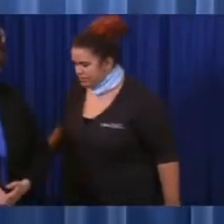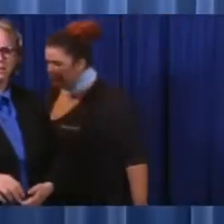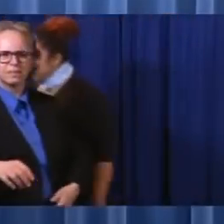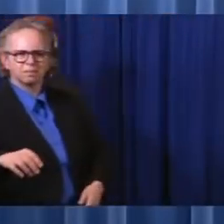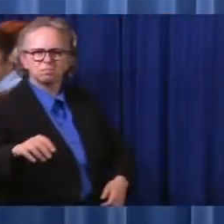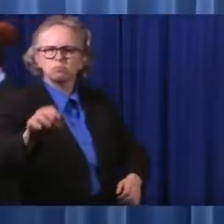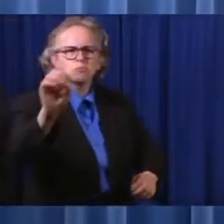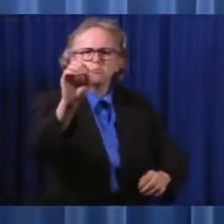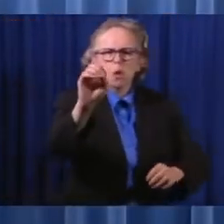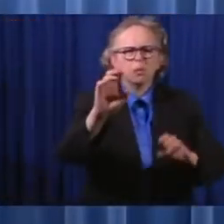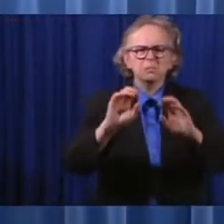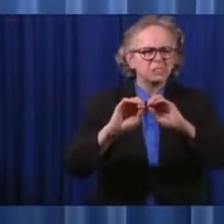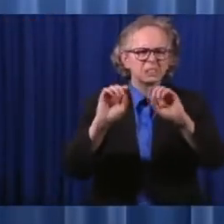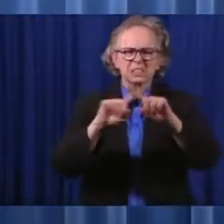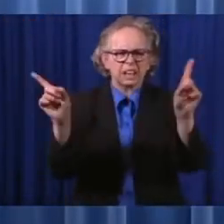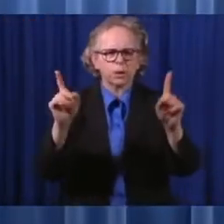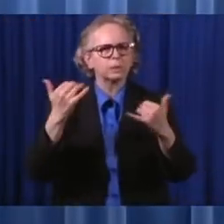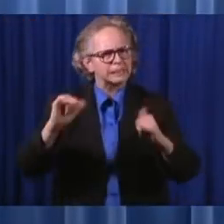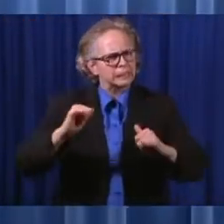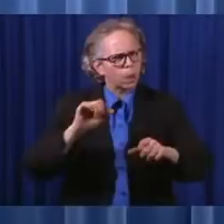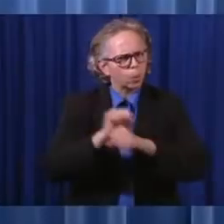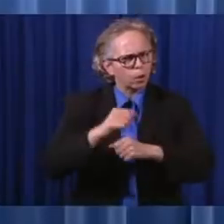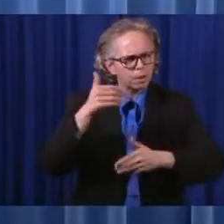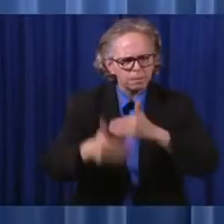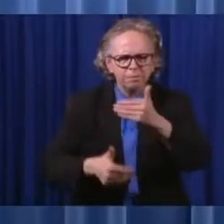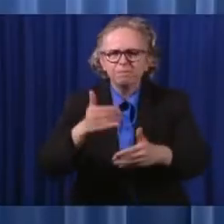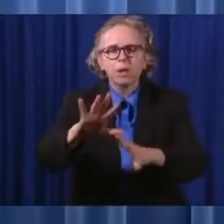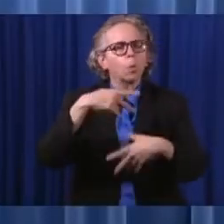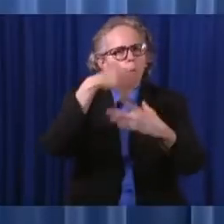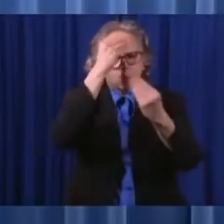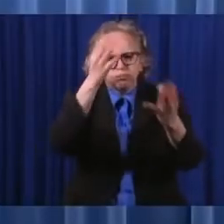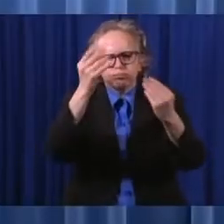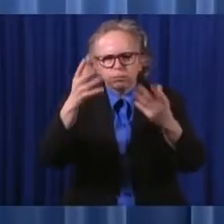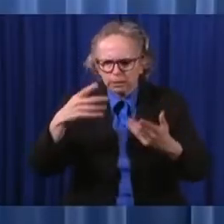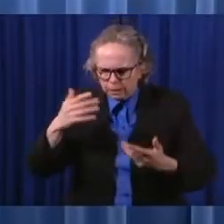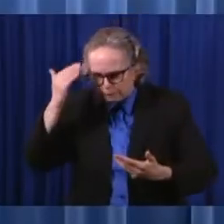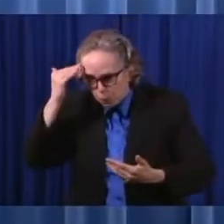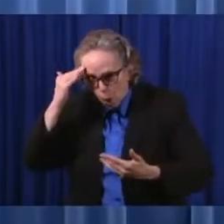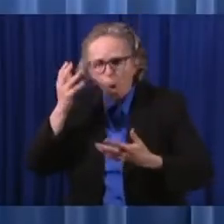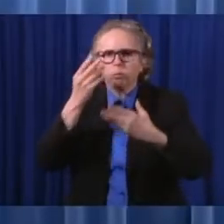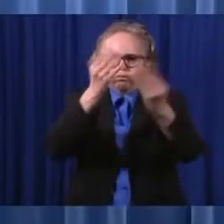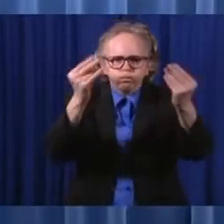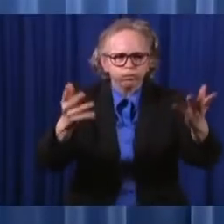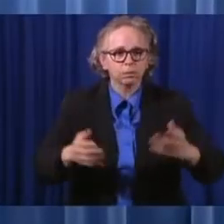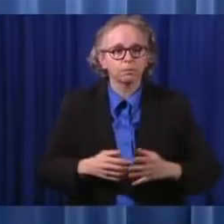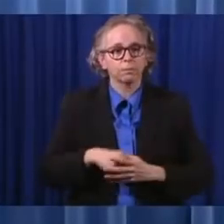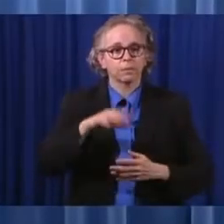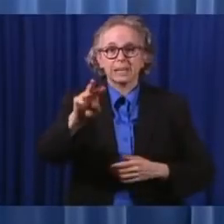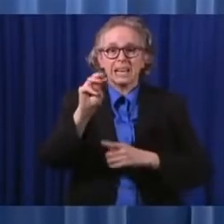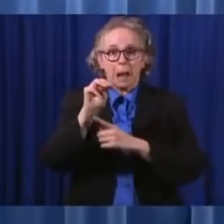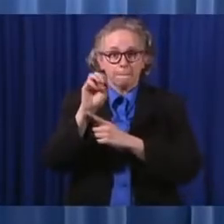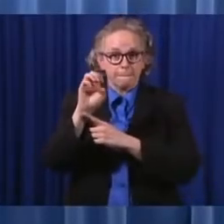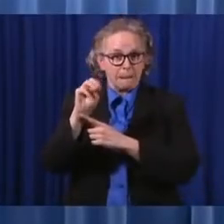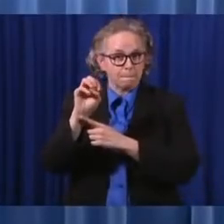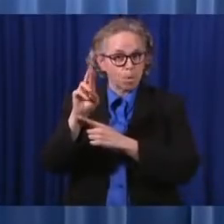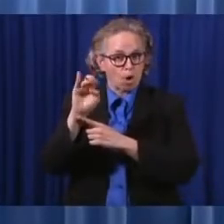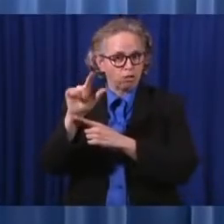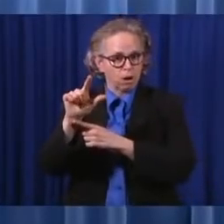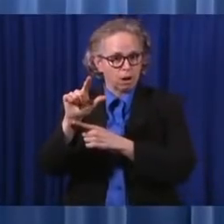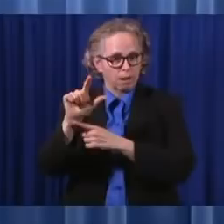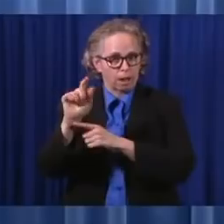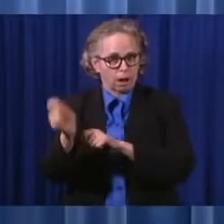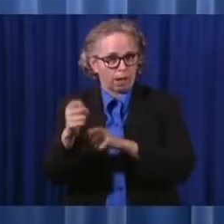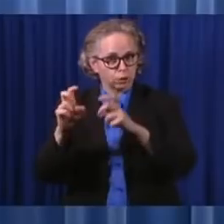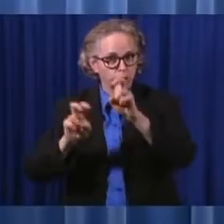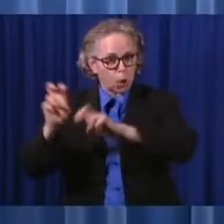quick as we can review it. What they did is they submitted a full plan. John, I don't know if you